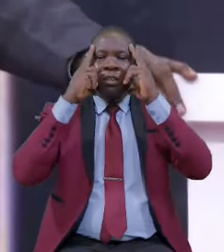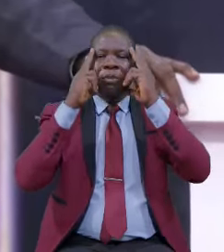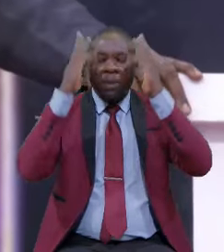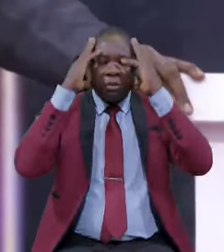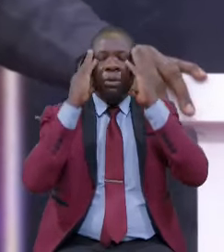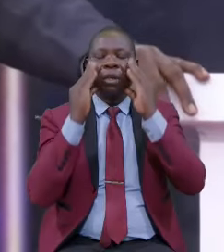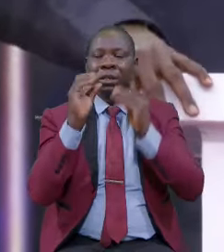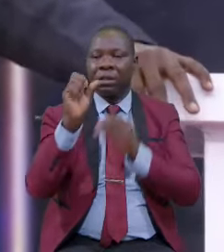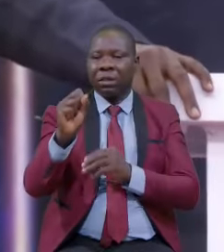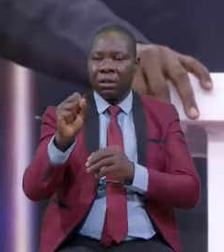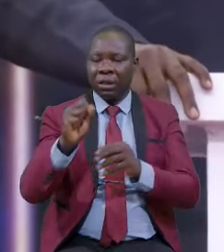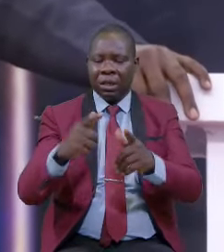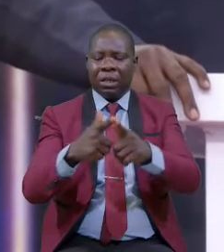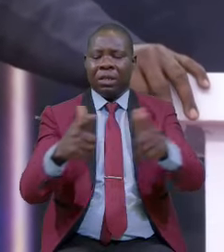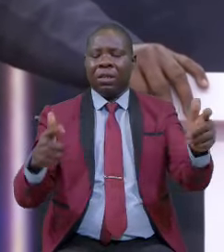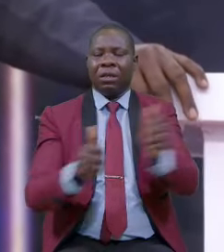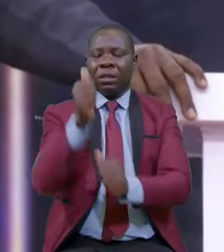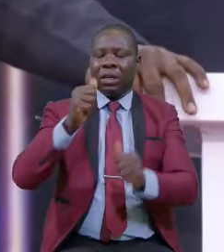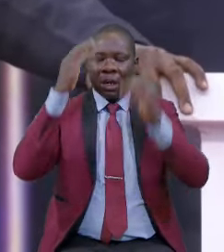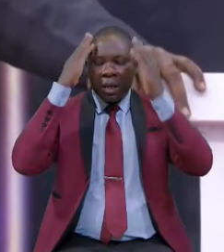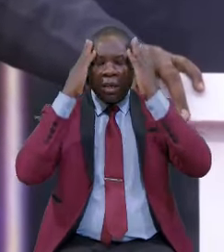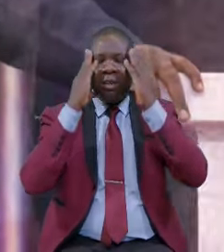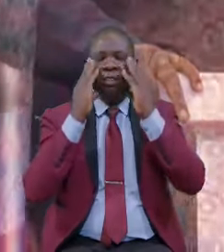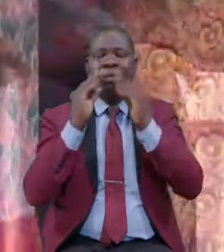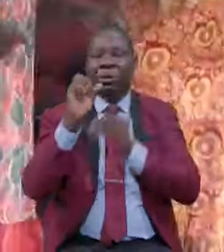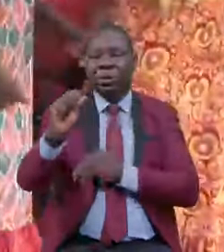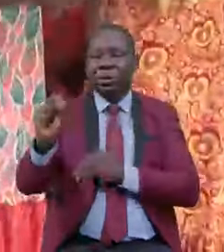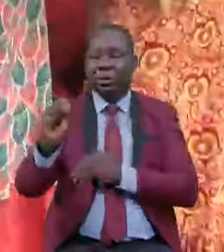Greater experiences.